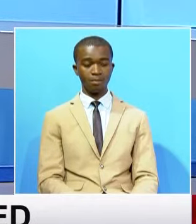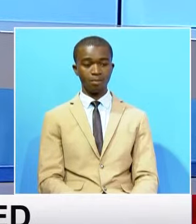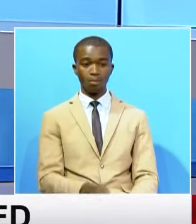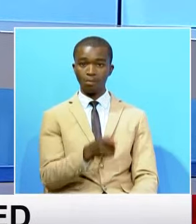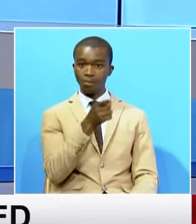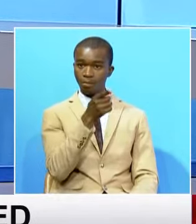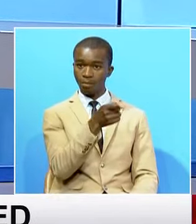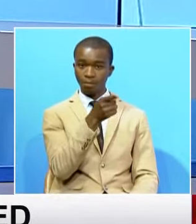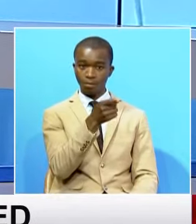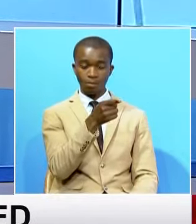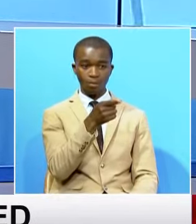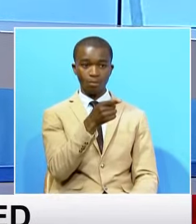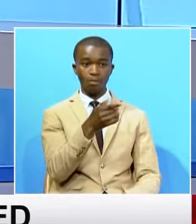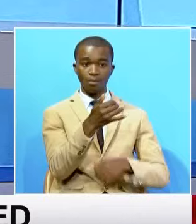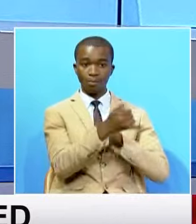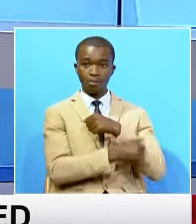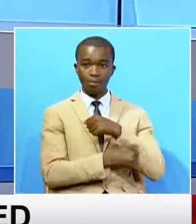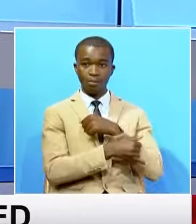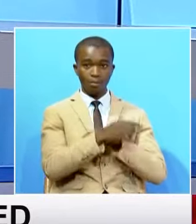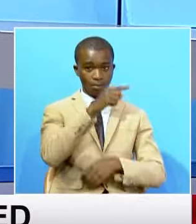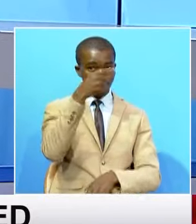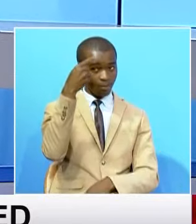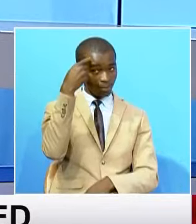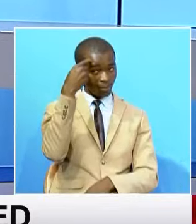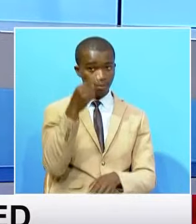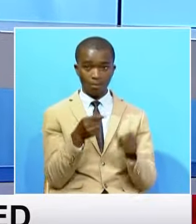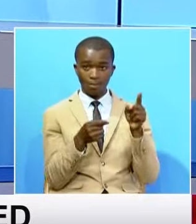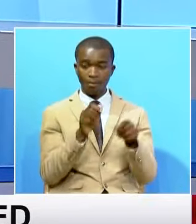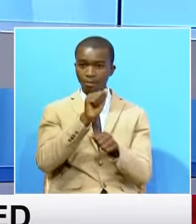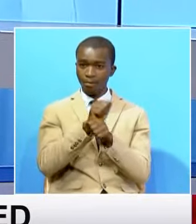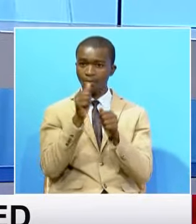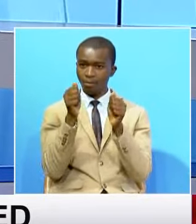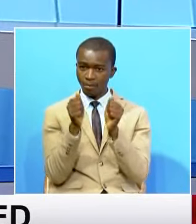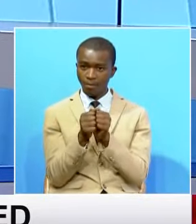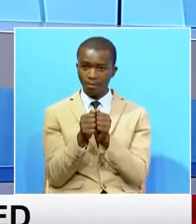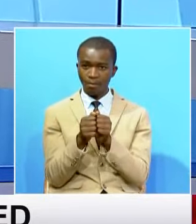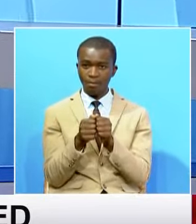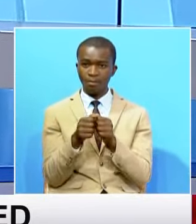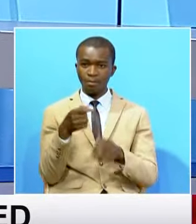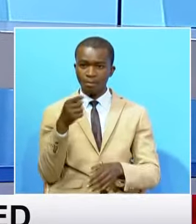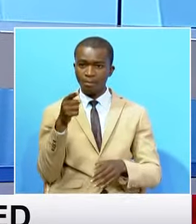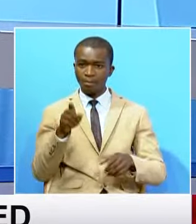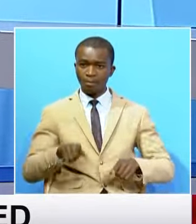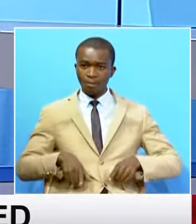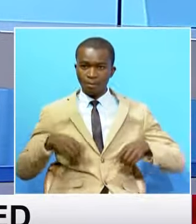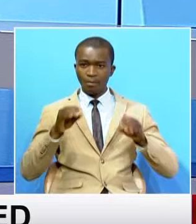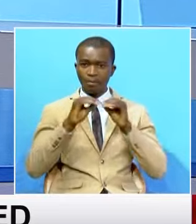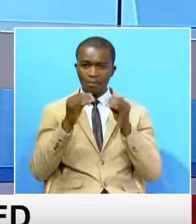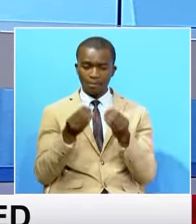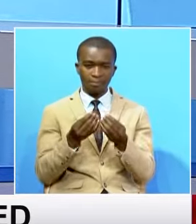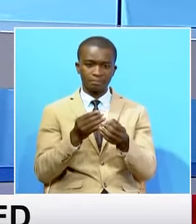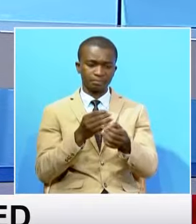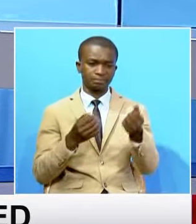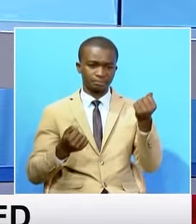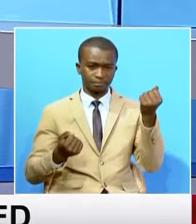Scottish Government, working with the Green Living Movement Organization, has empowered communities in Senazongwe District of Southern Province